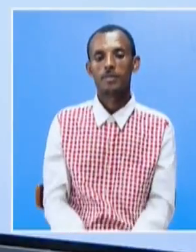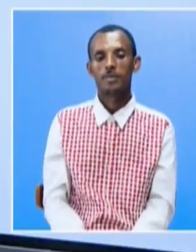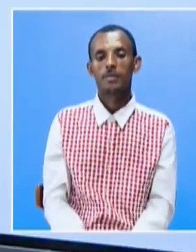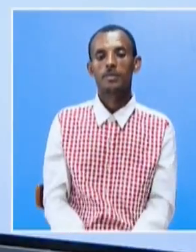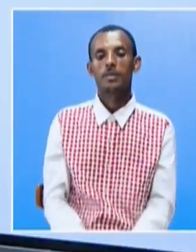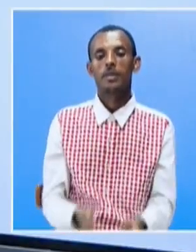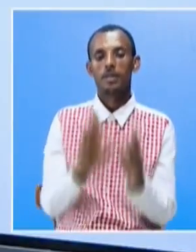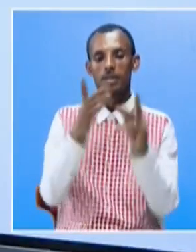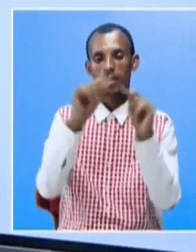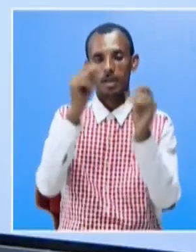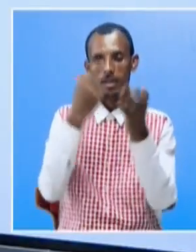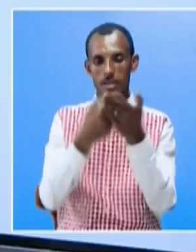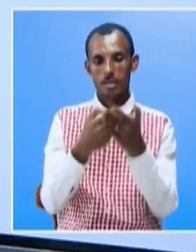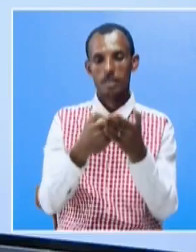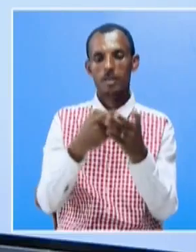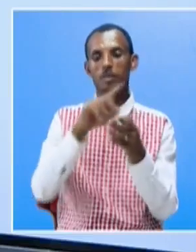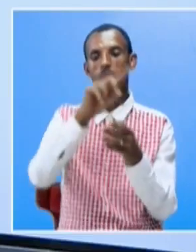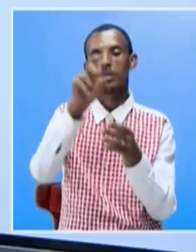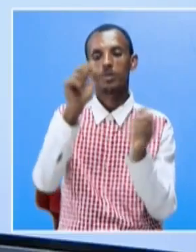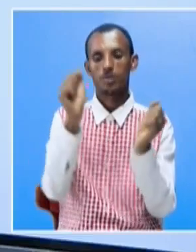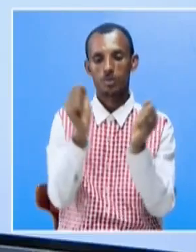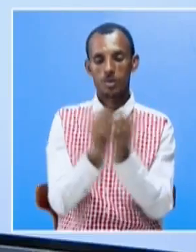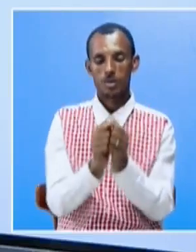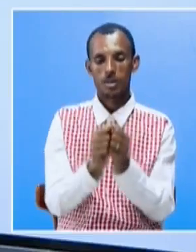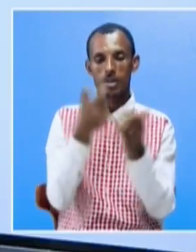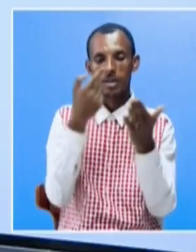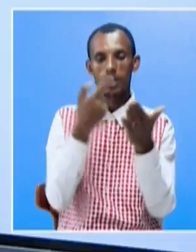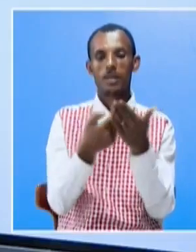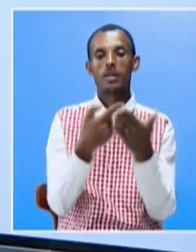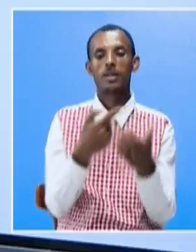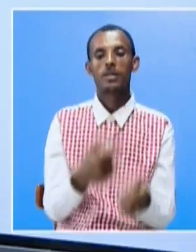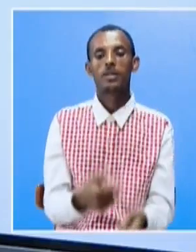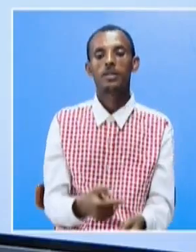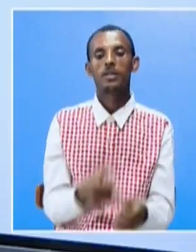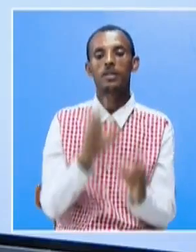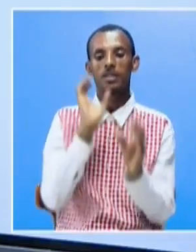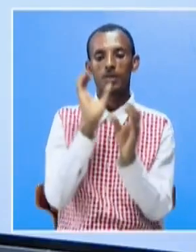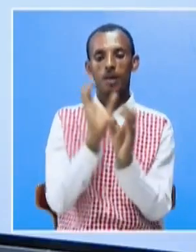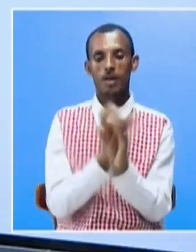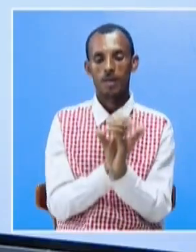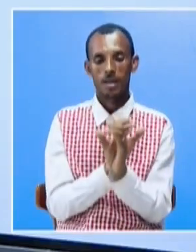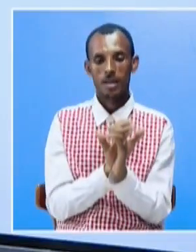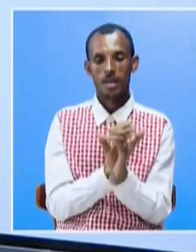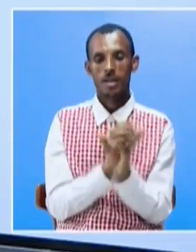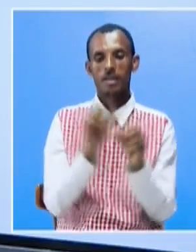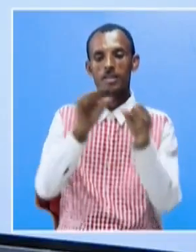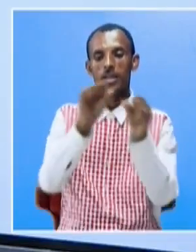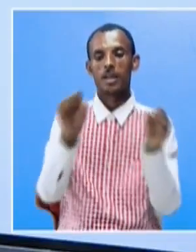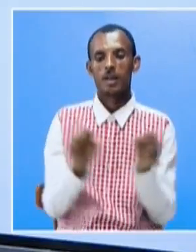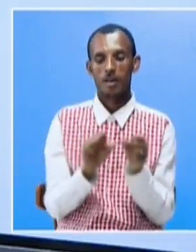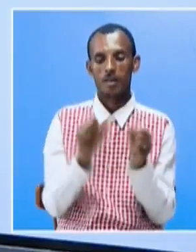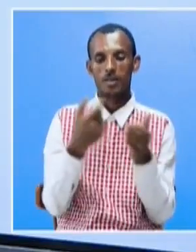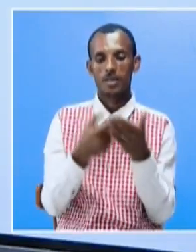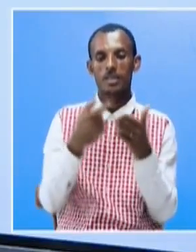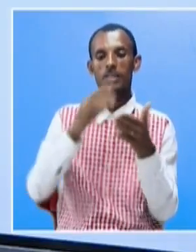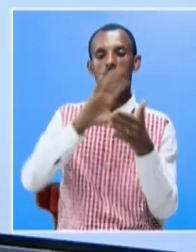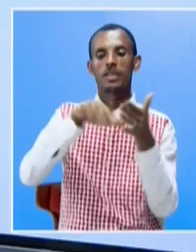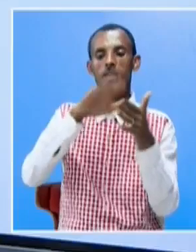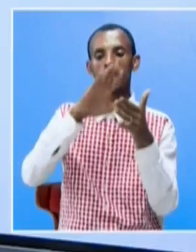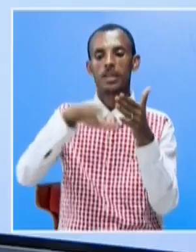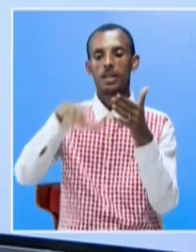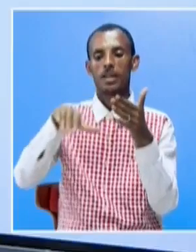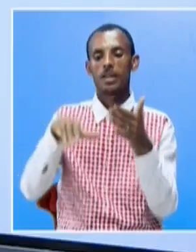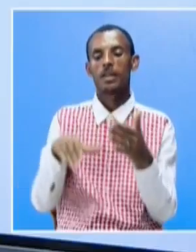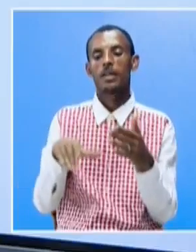Let's try this question together. Here, to calculate the area of the shaded region, what you